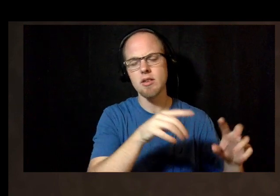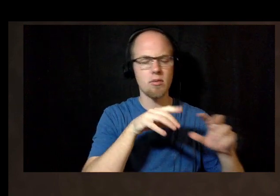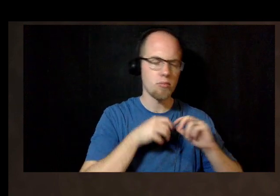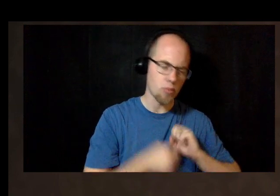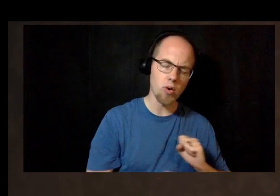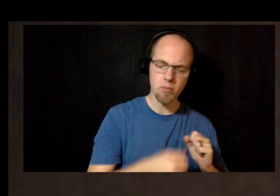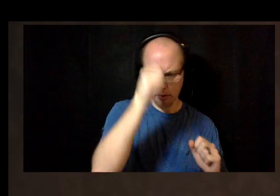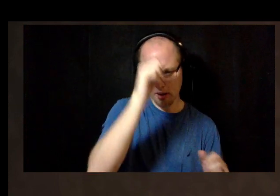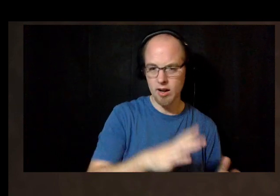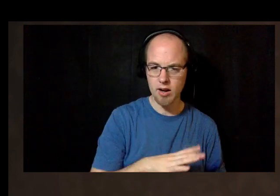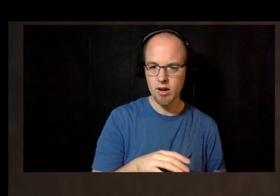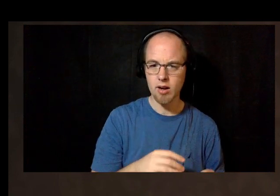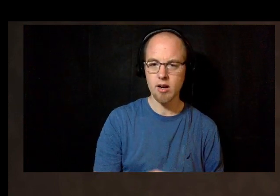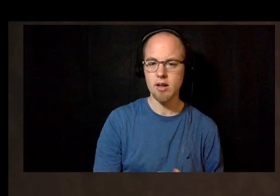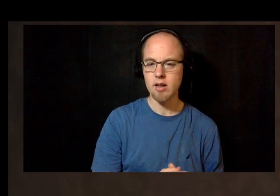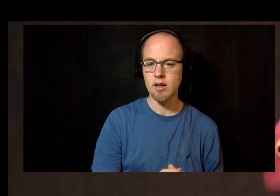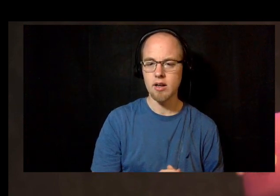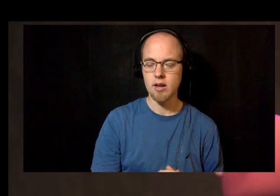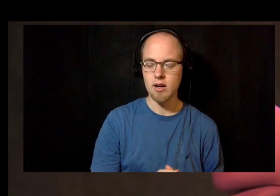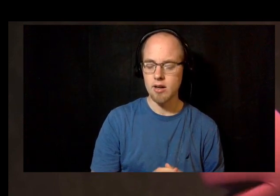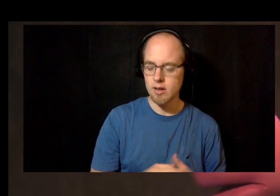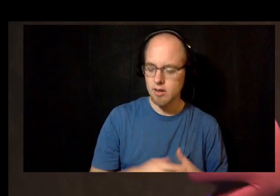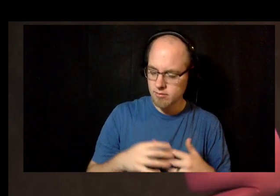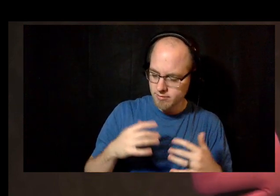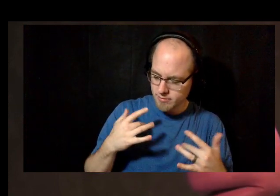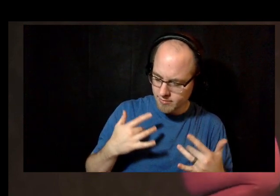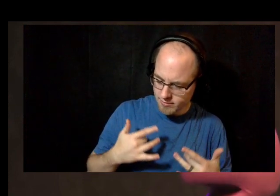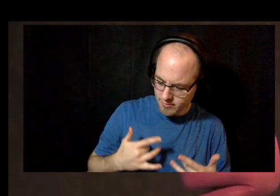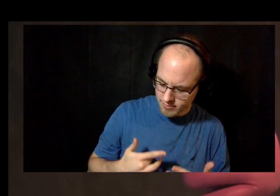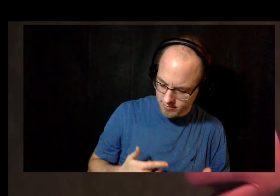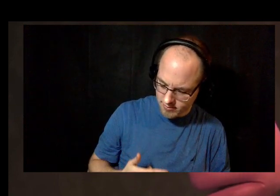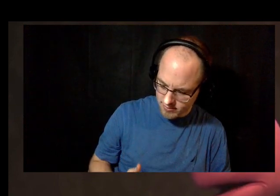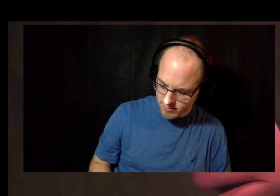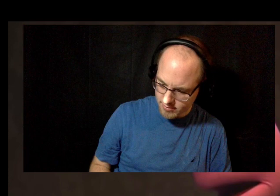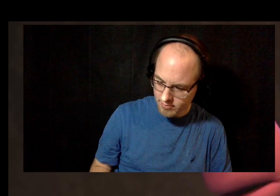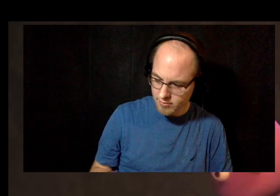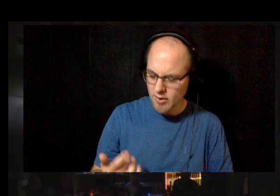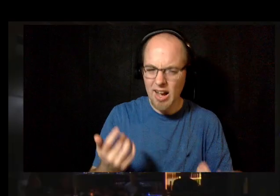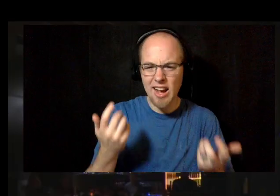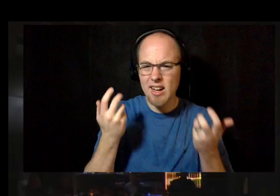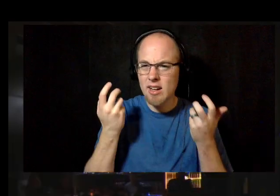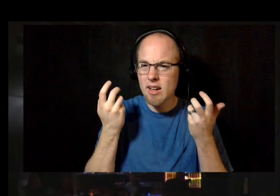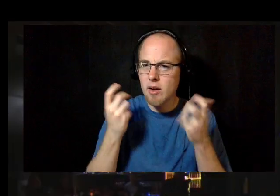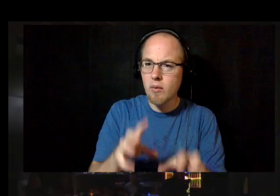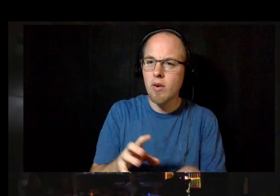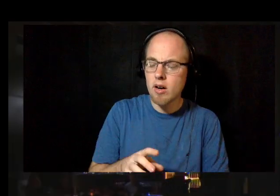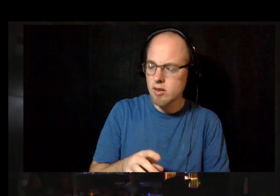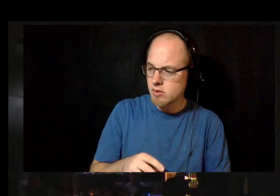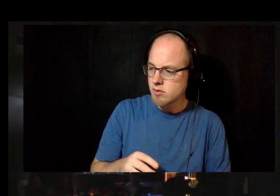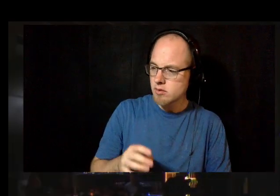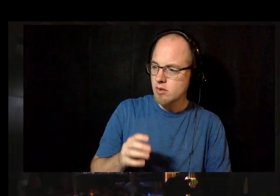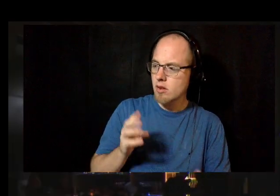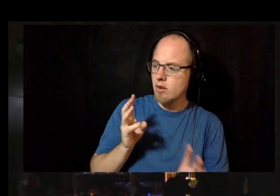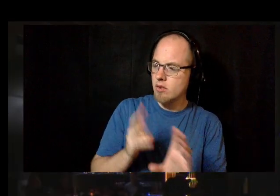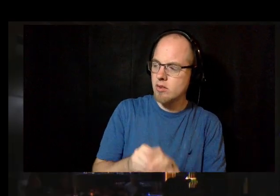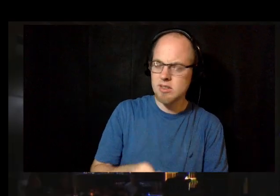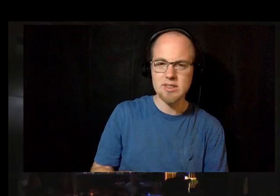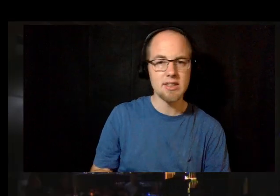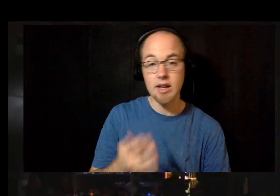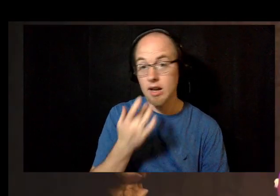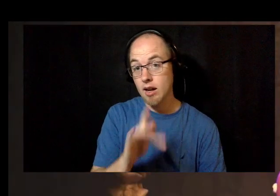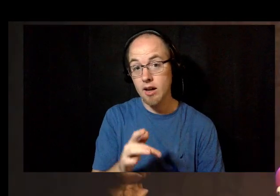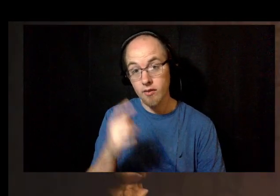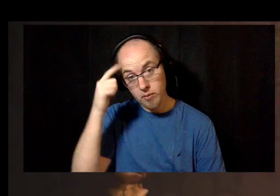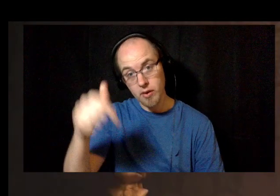had this terrible air of sadness around him, so I didn't want to intrude. Luckily for me, though, I didn't